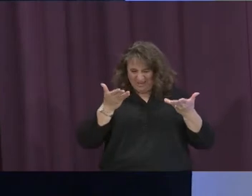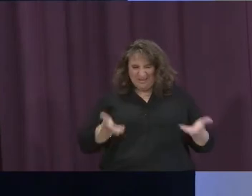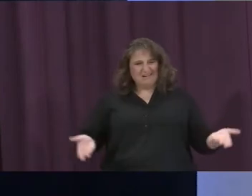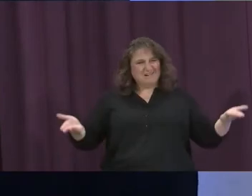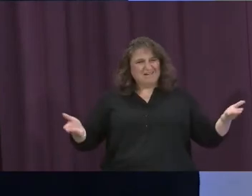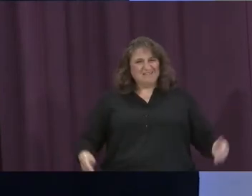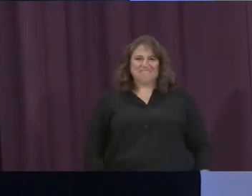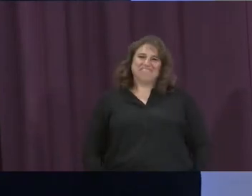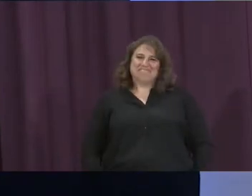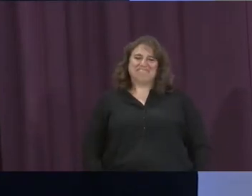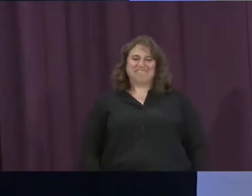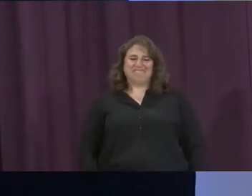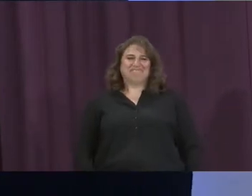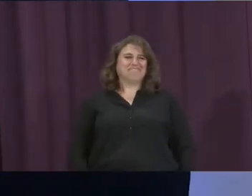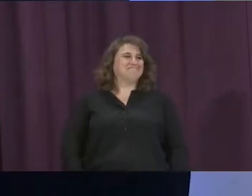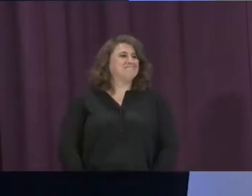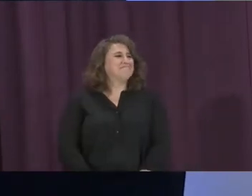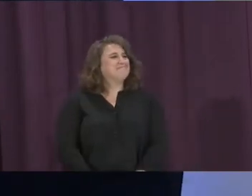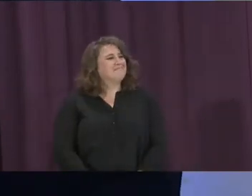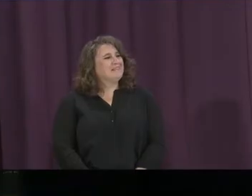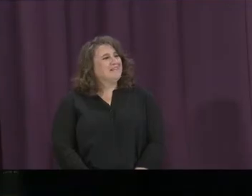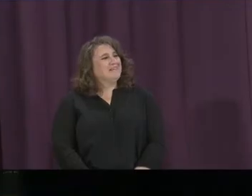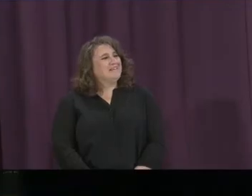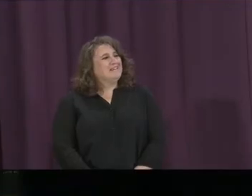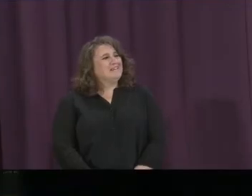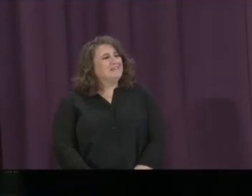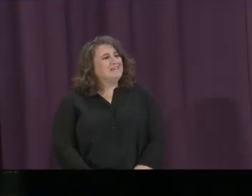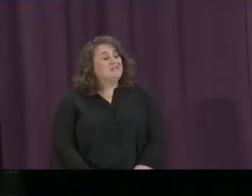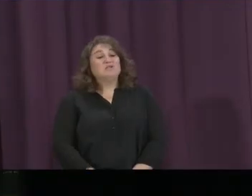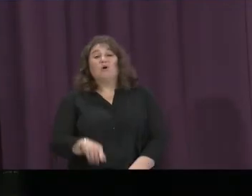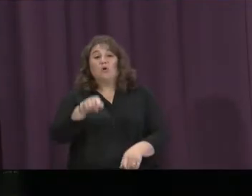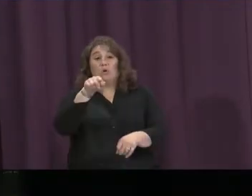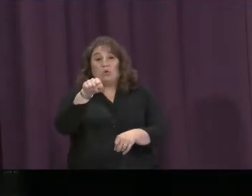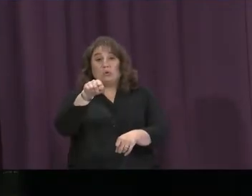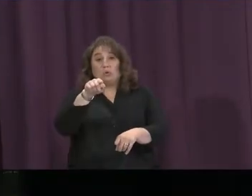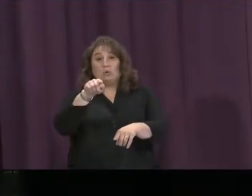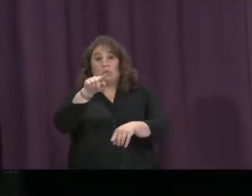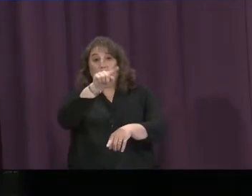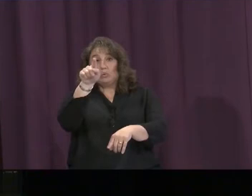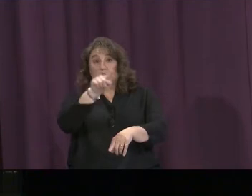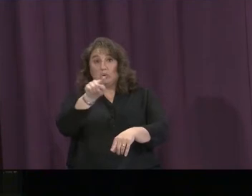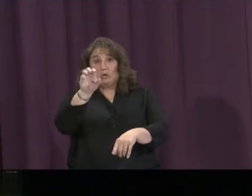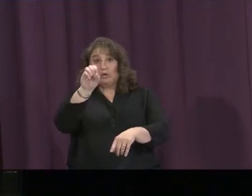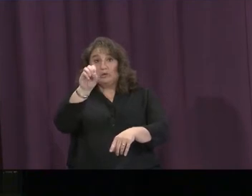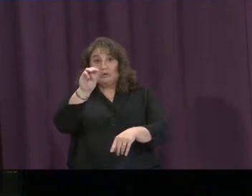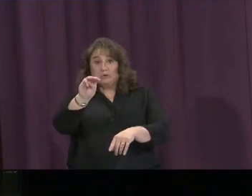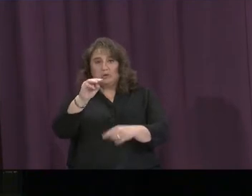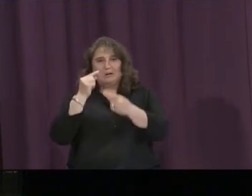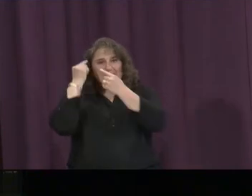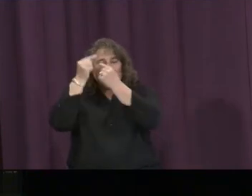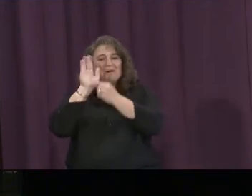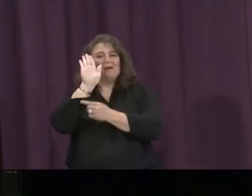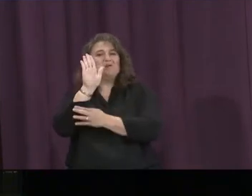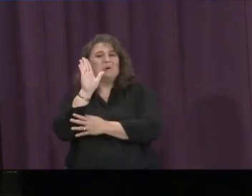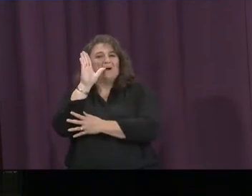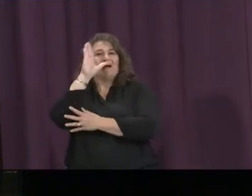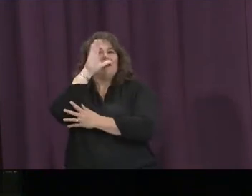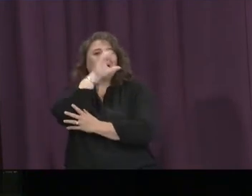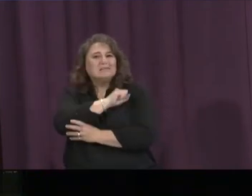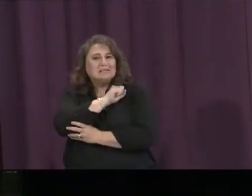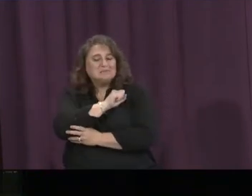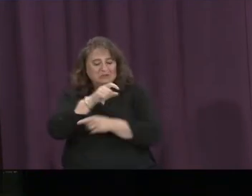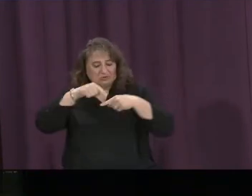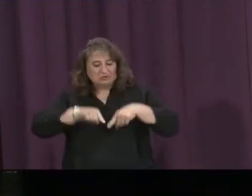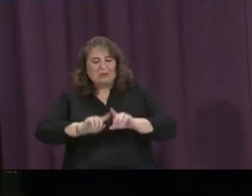Right. Mm-hmm. Hmm. True. So those of you on Zoom, you know, think about the assumptions that you may have made in these